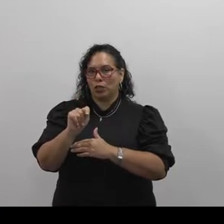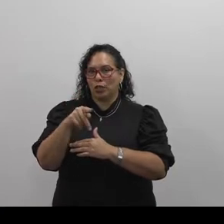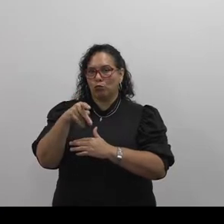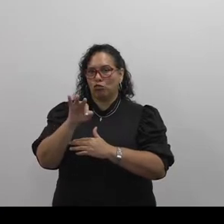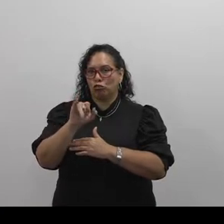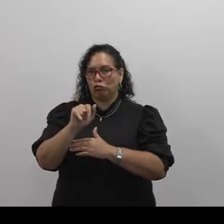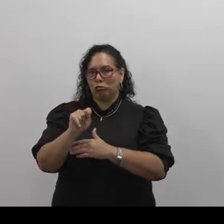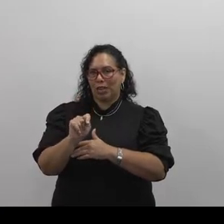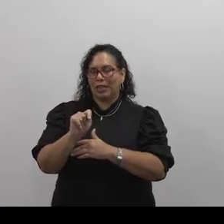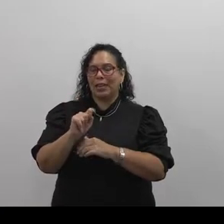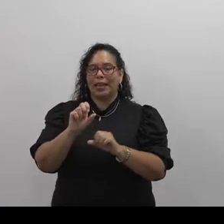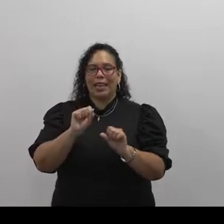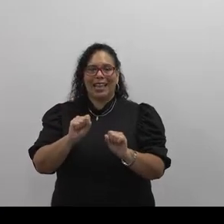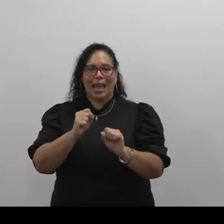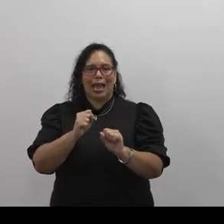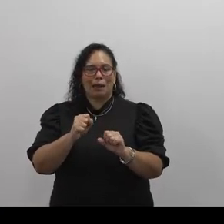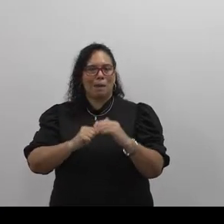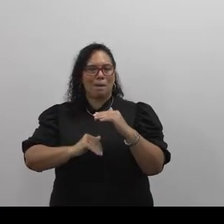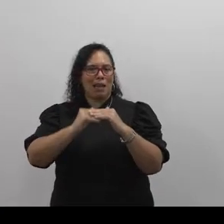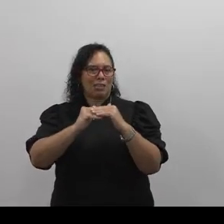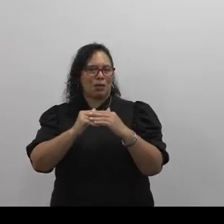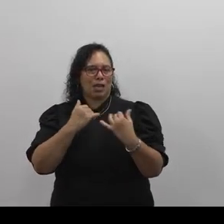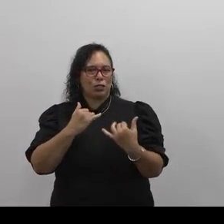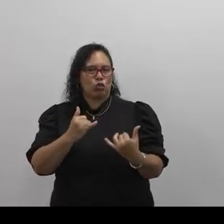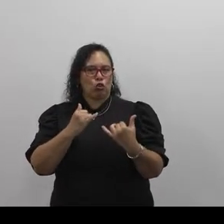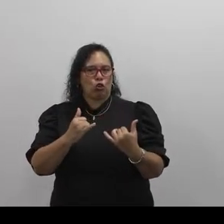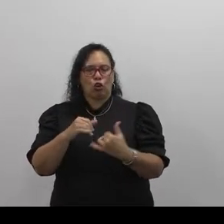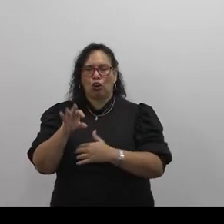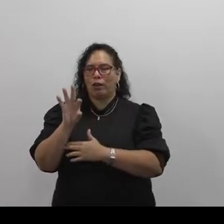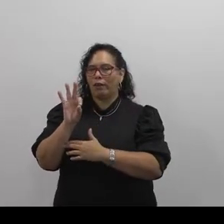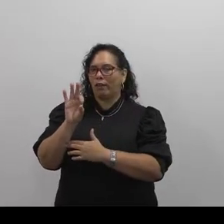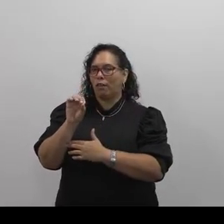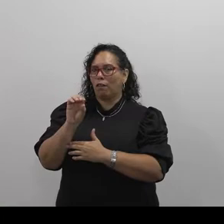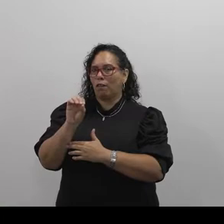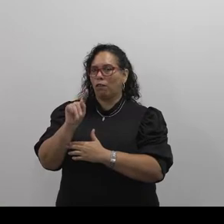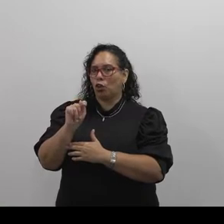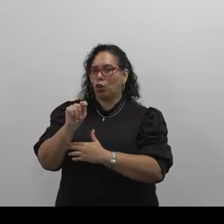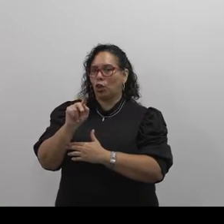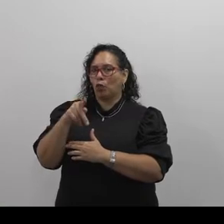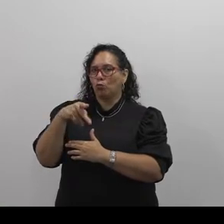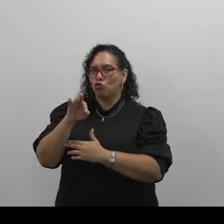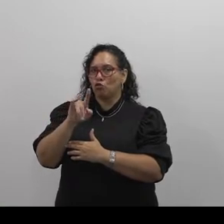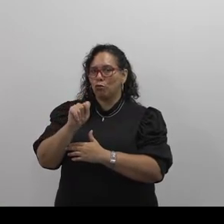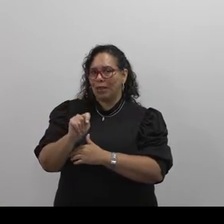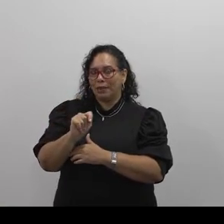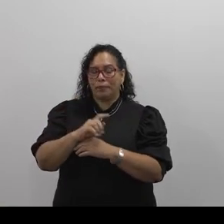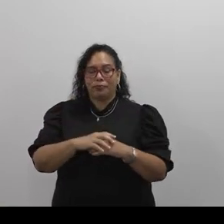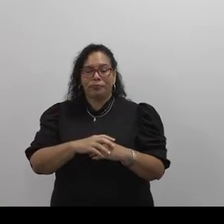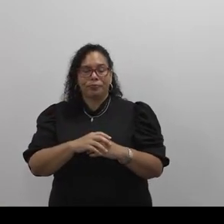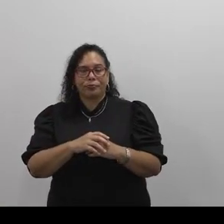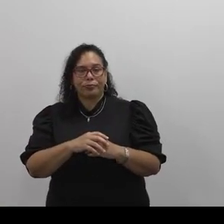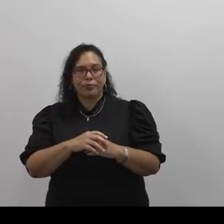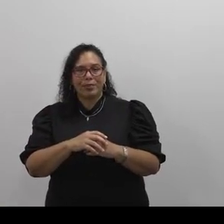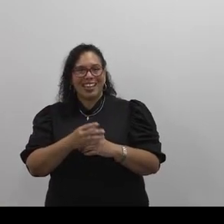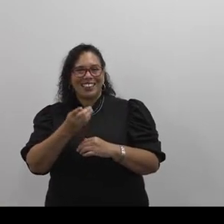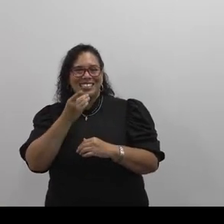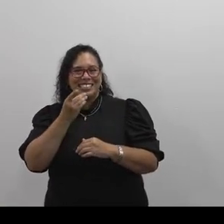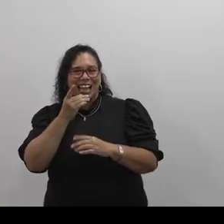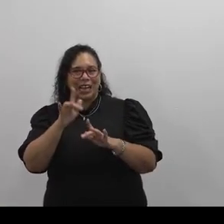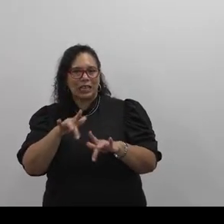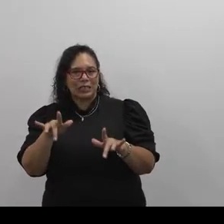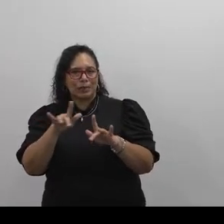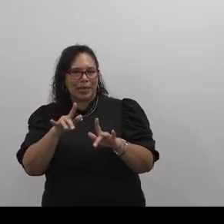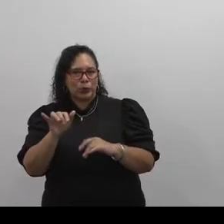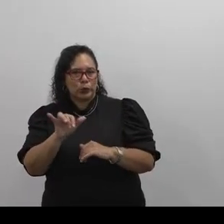us to repurpose and maximize the current building footprint. There's also quite a few notes embedded in this report with respect to the dining spaces on our